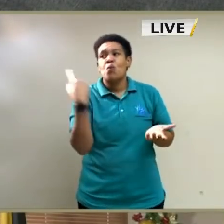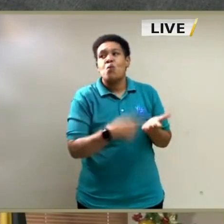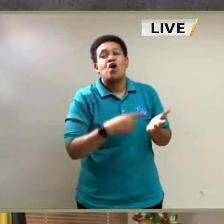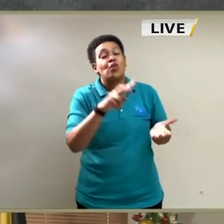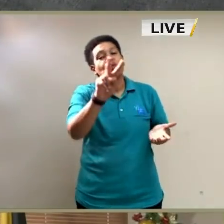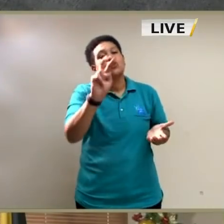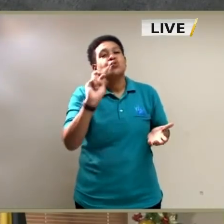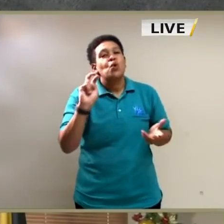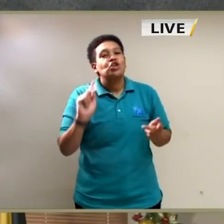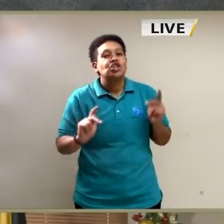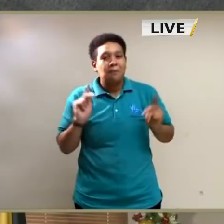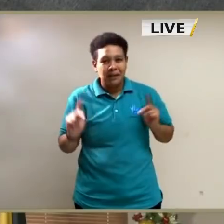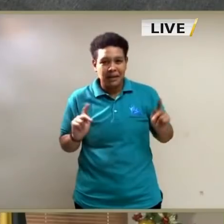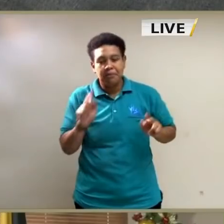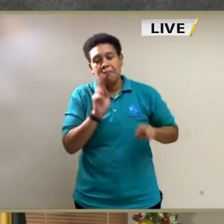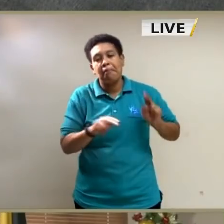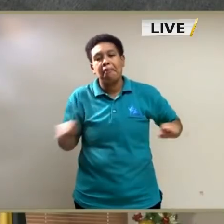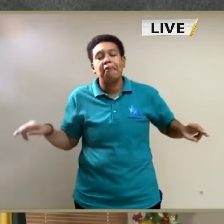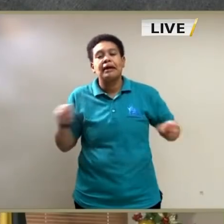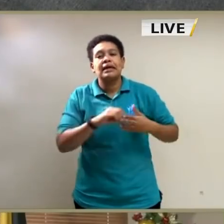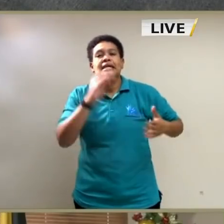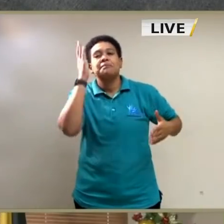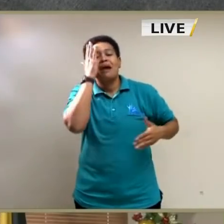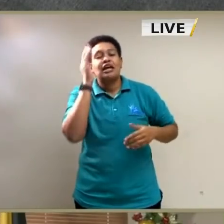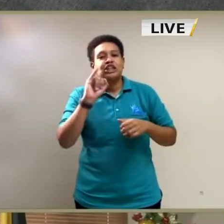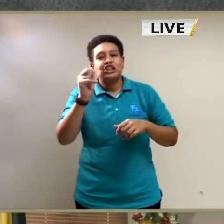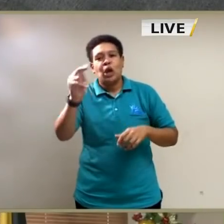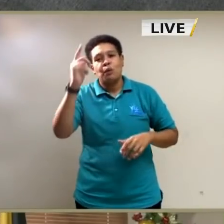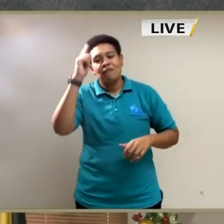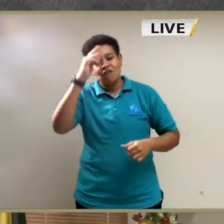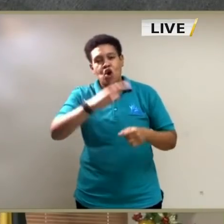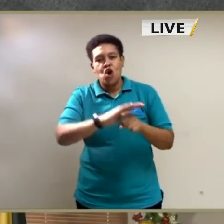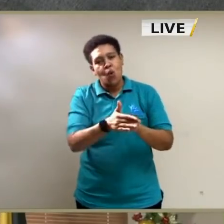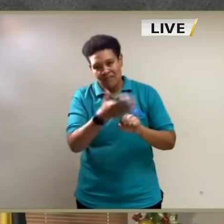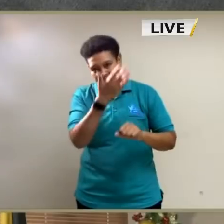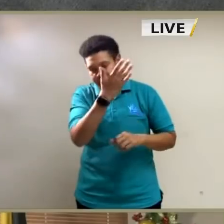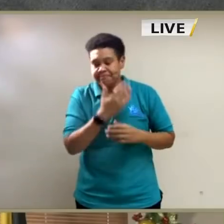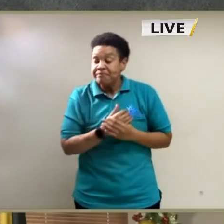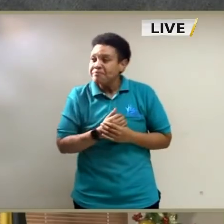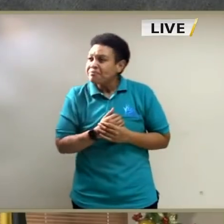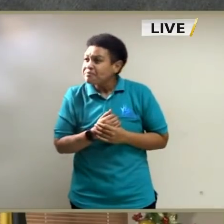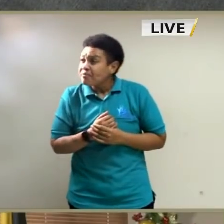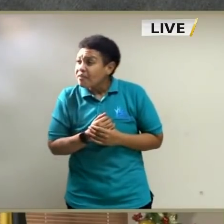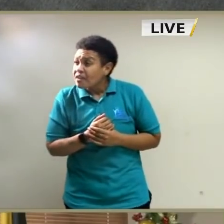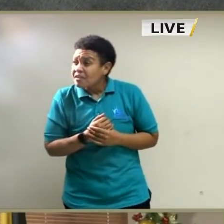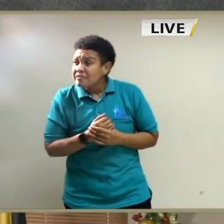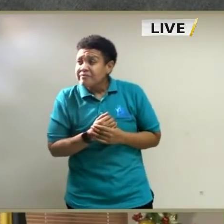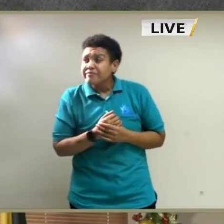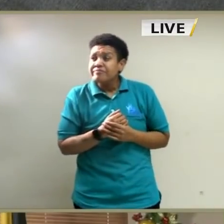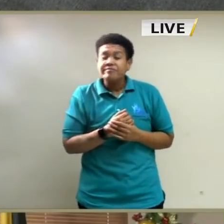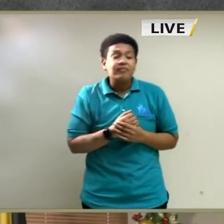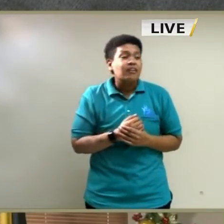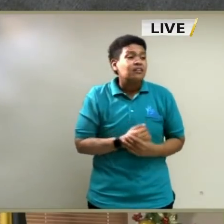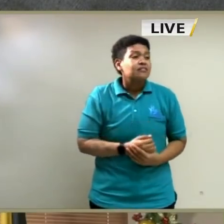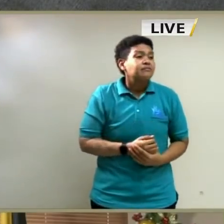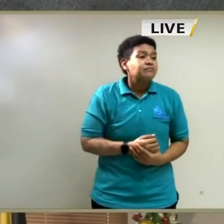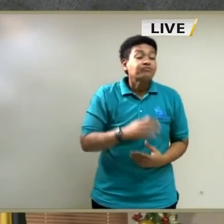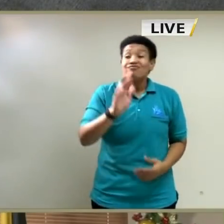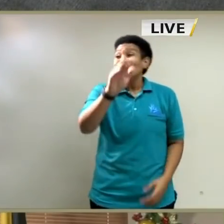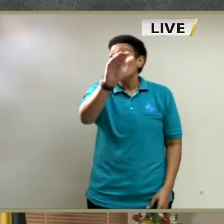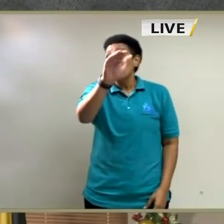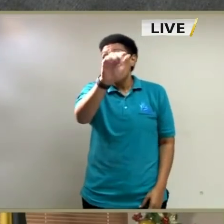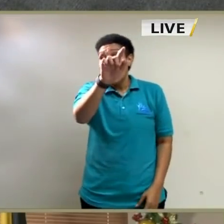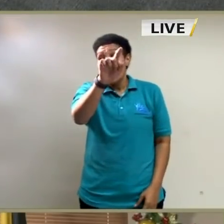1,200 persons admitted into beds. Just to remind, in the third wave,